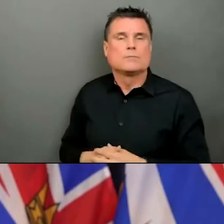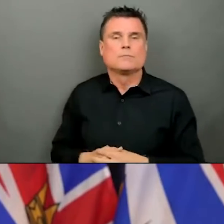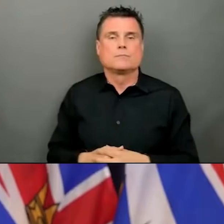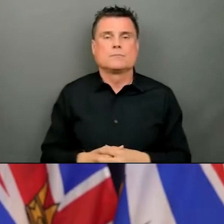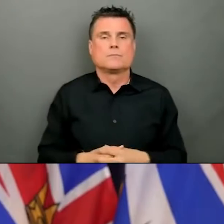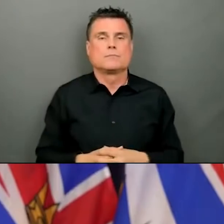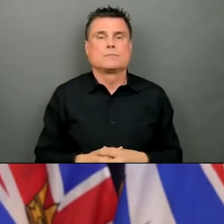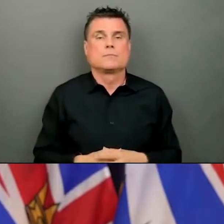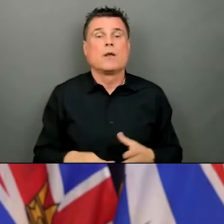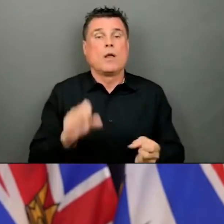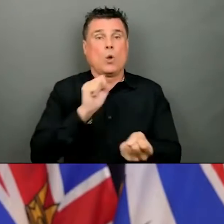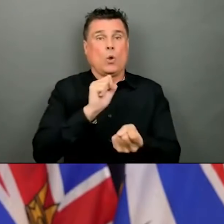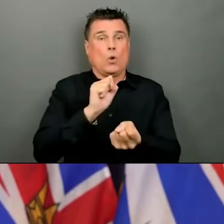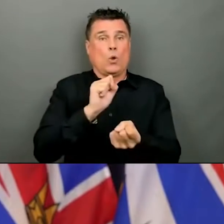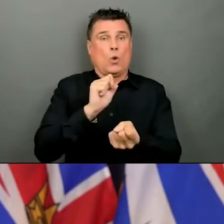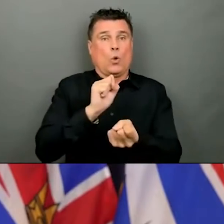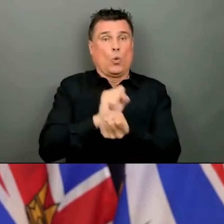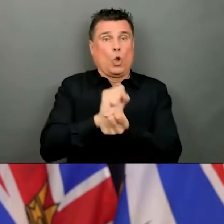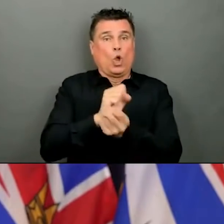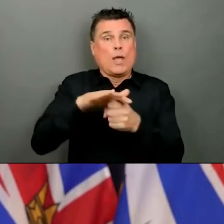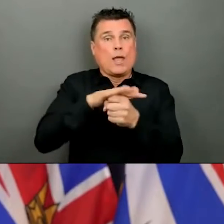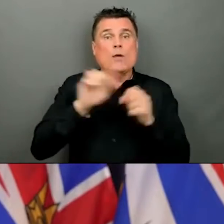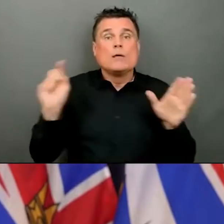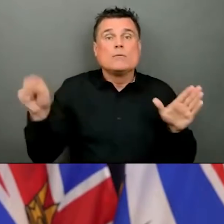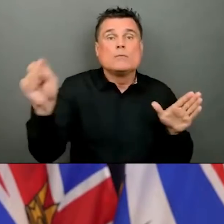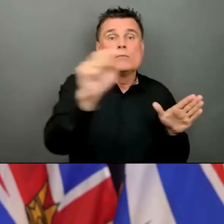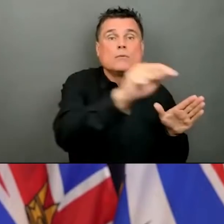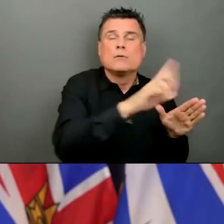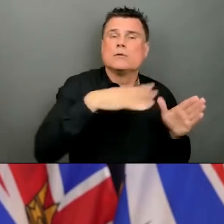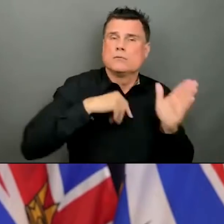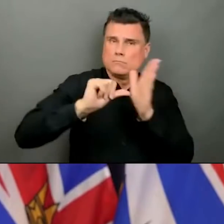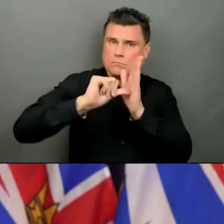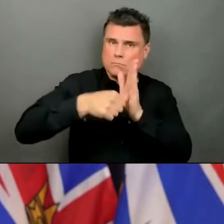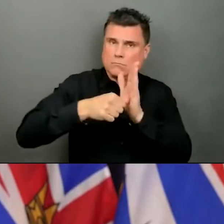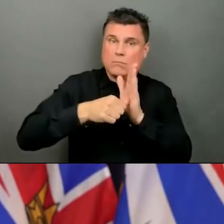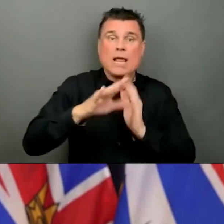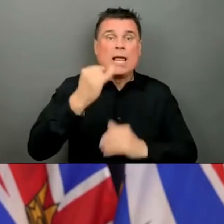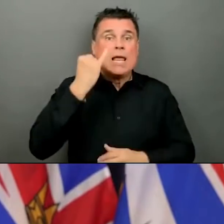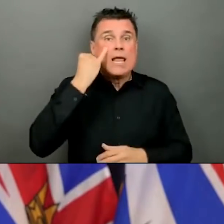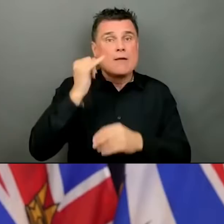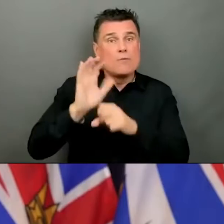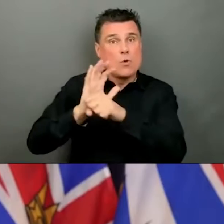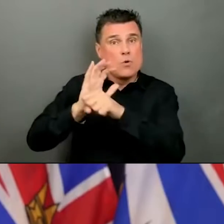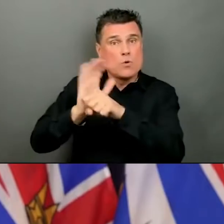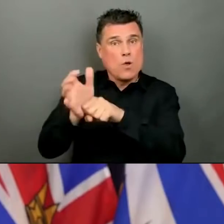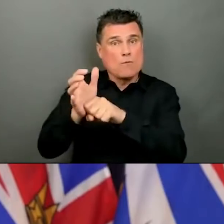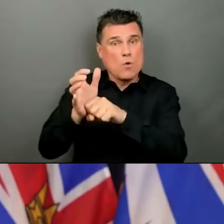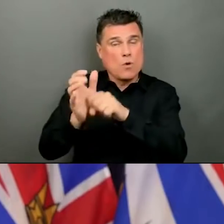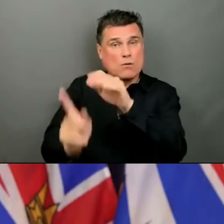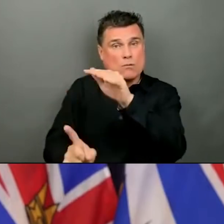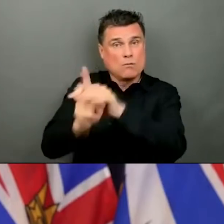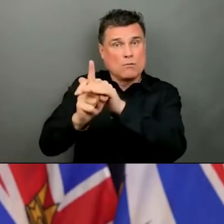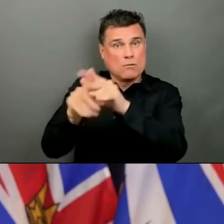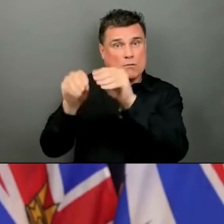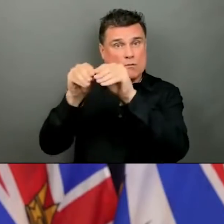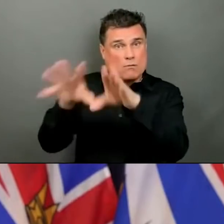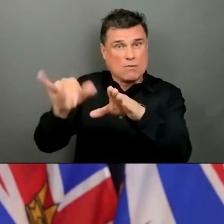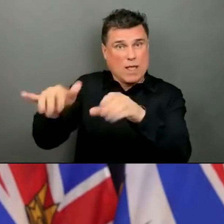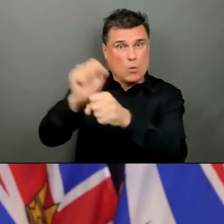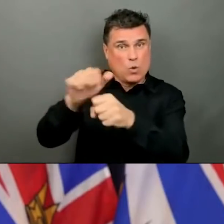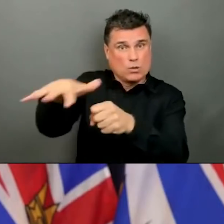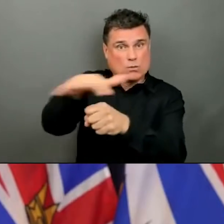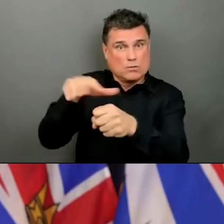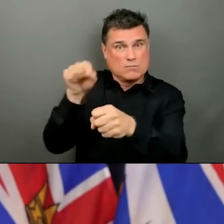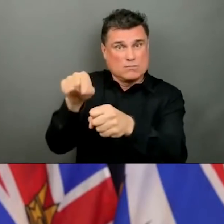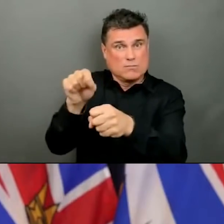for some time that we need to make sure that when there are outbreaks in a business, that those businesses are not in a position to continue to spread the virus,